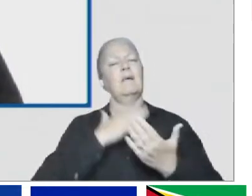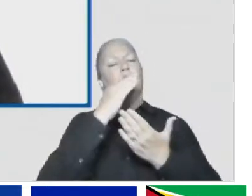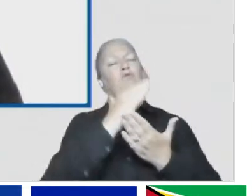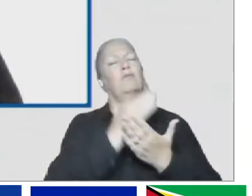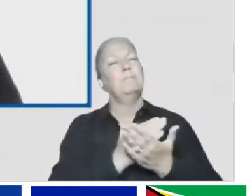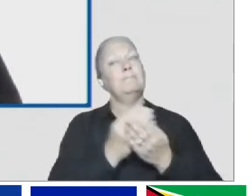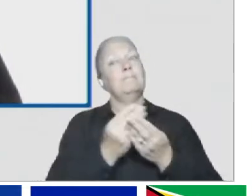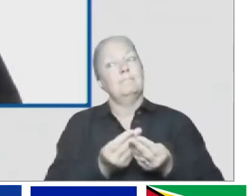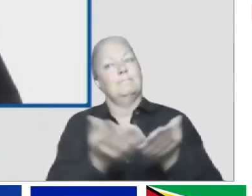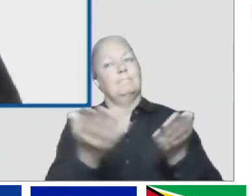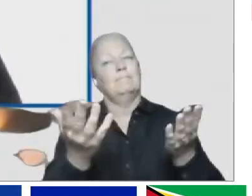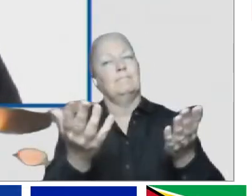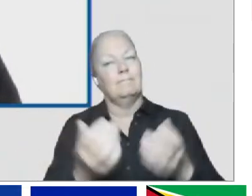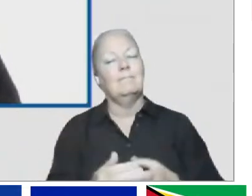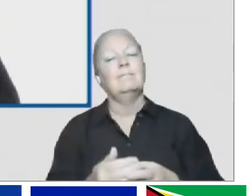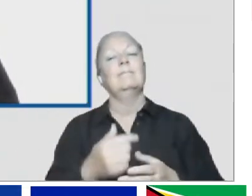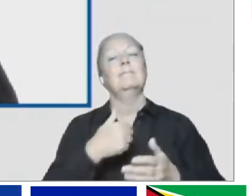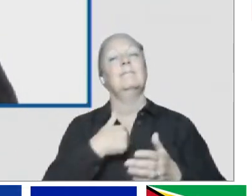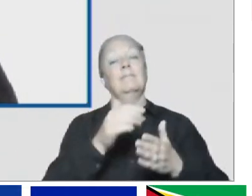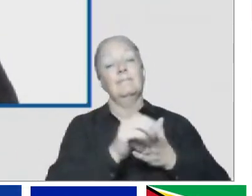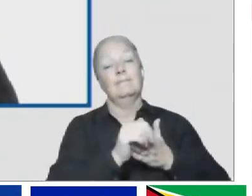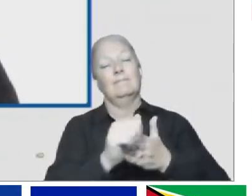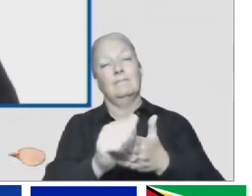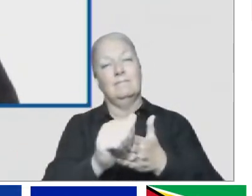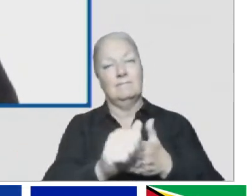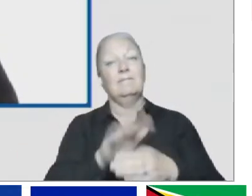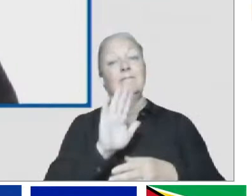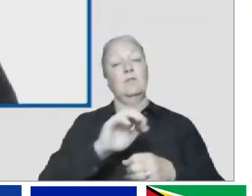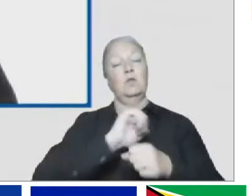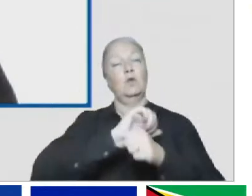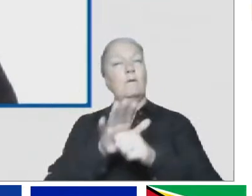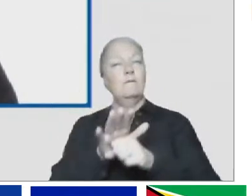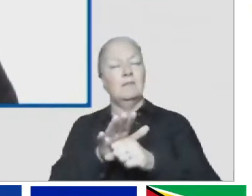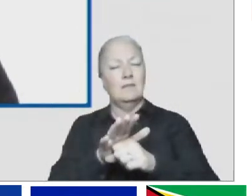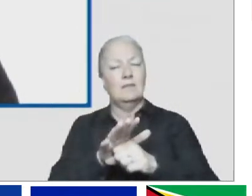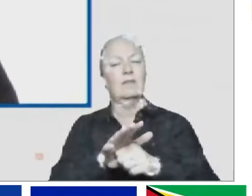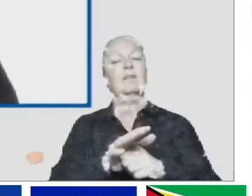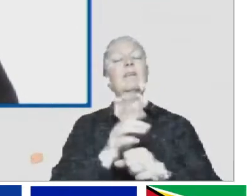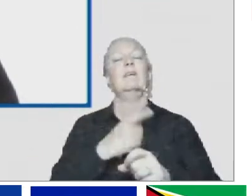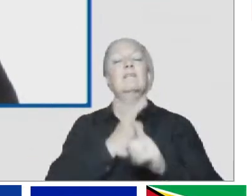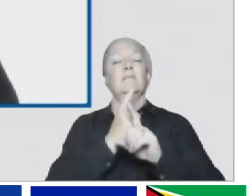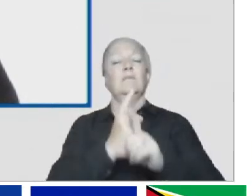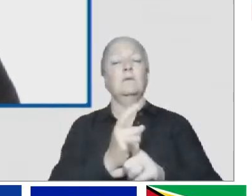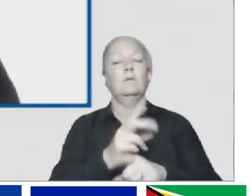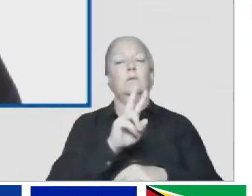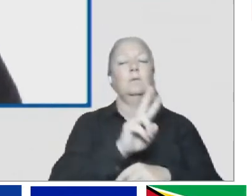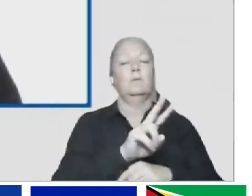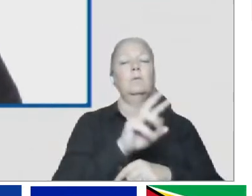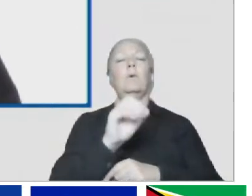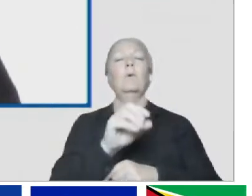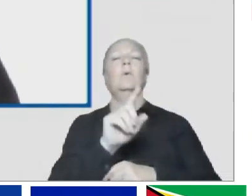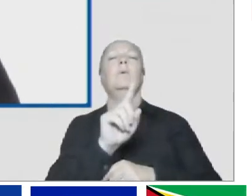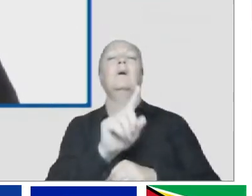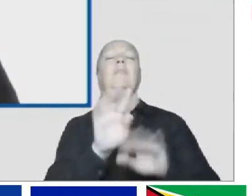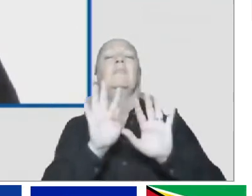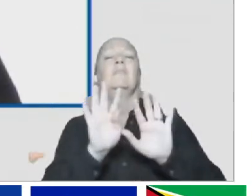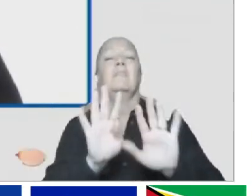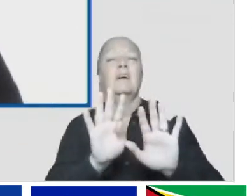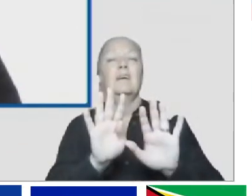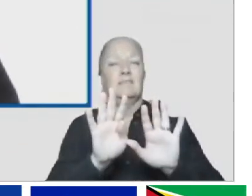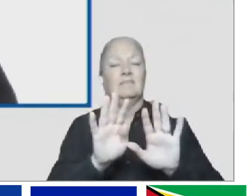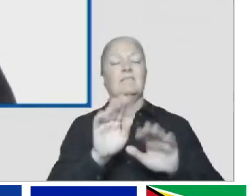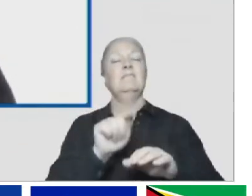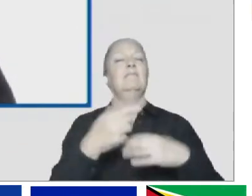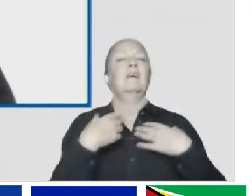COVID-19 national response, in keeping with the COVID-19 response plan for the health sector, the Ministry of Health and Wellness launched